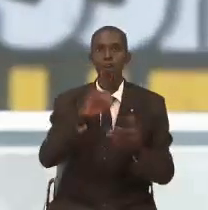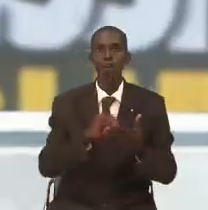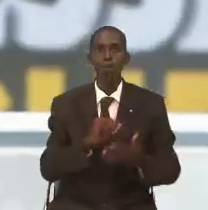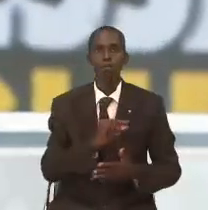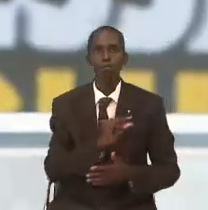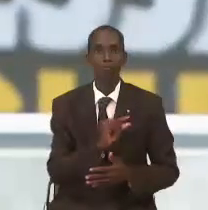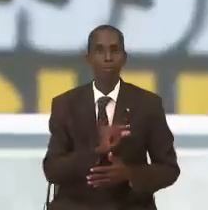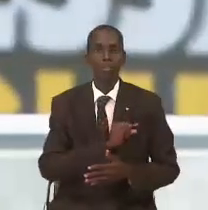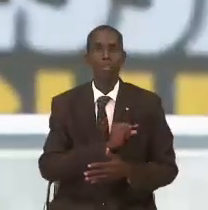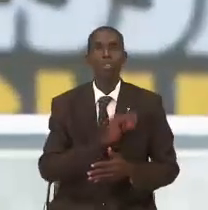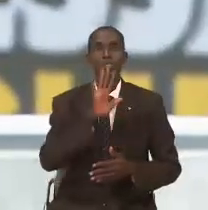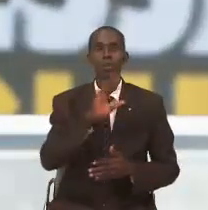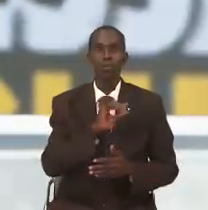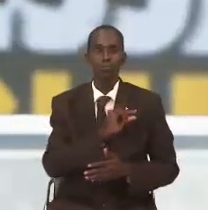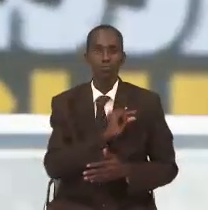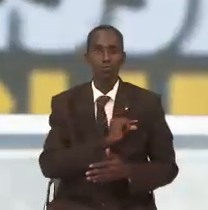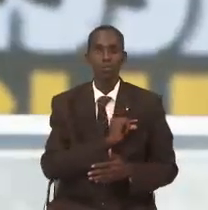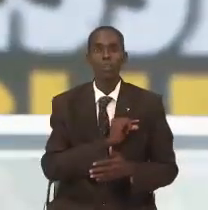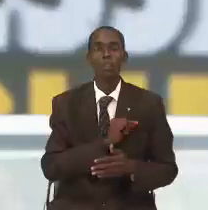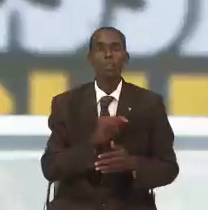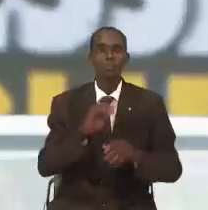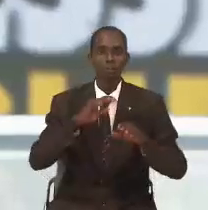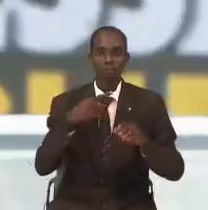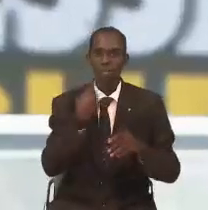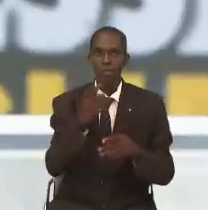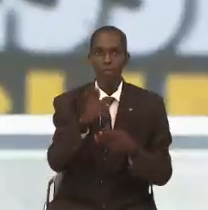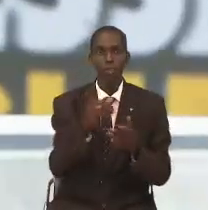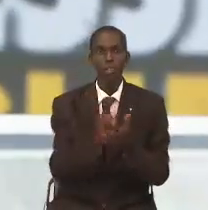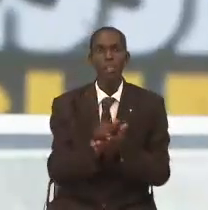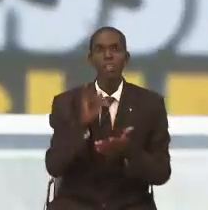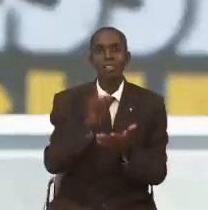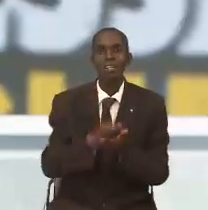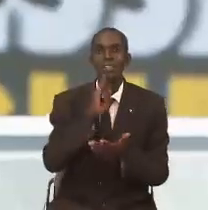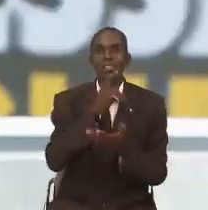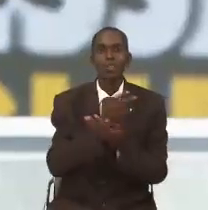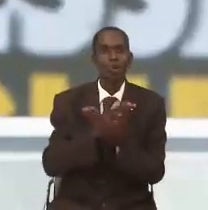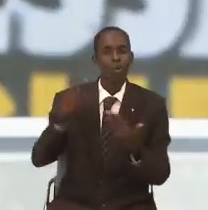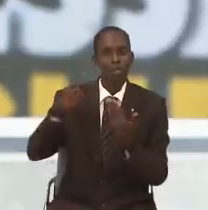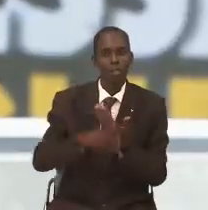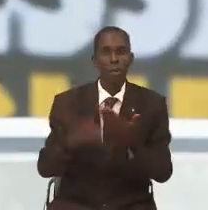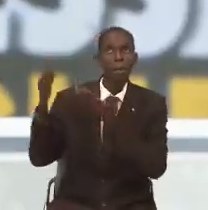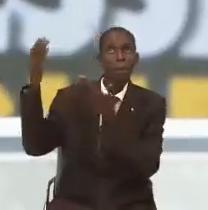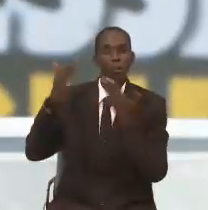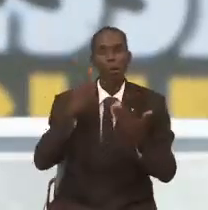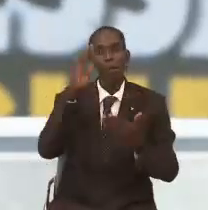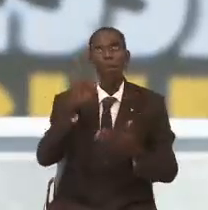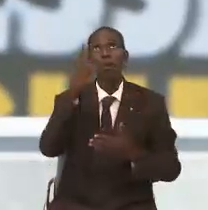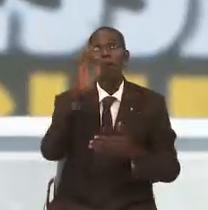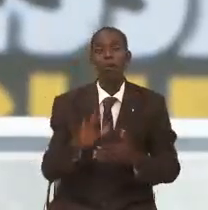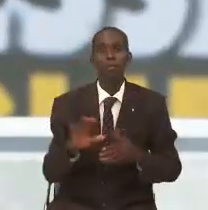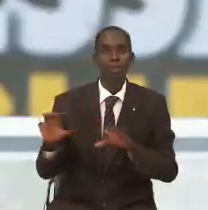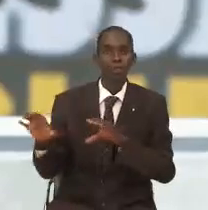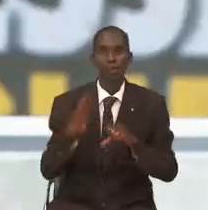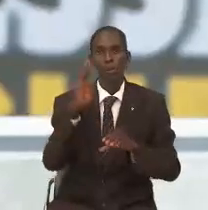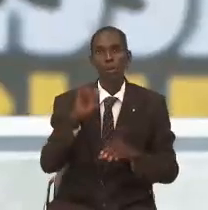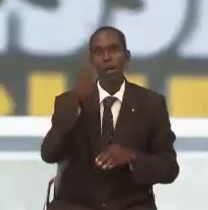conscience bears you witness that that is the holiness wrought of God, done of God, and is